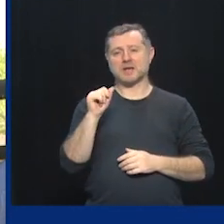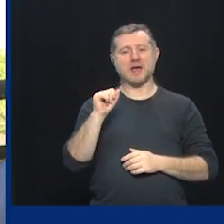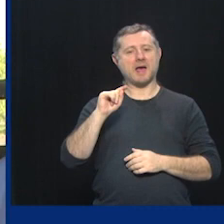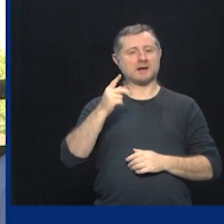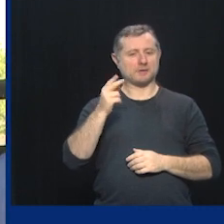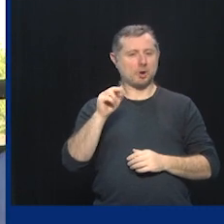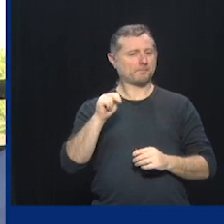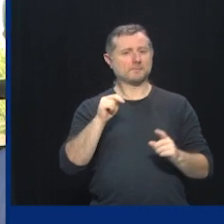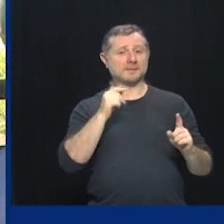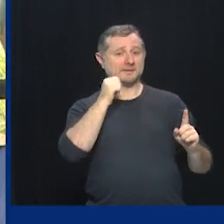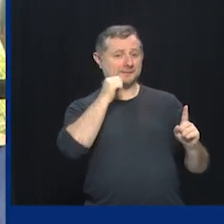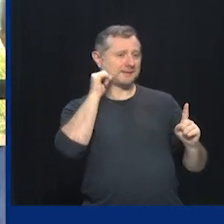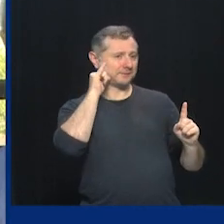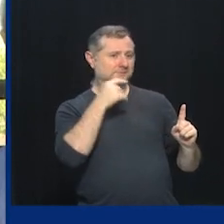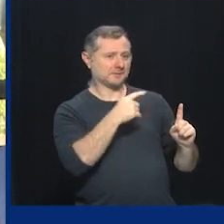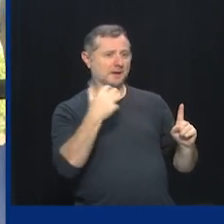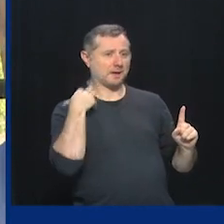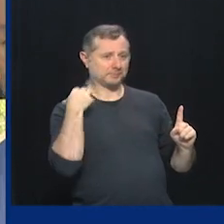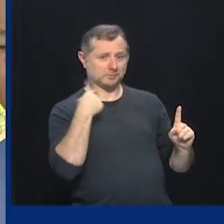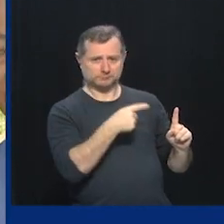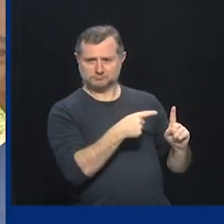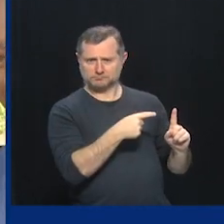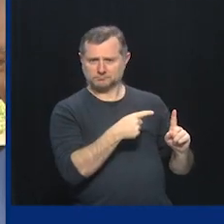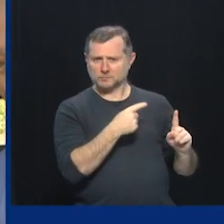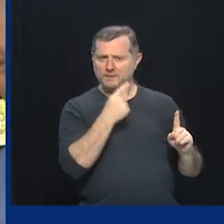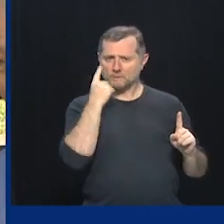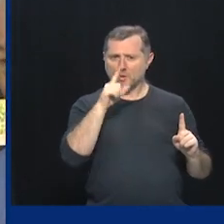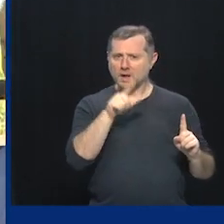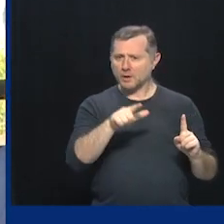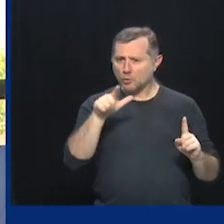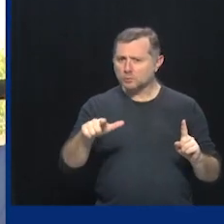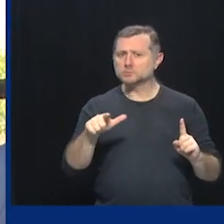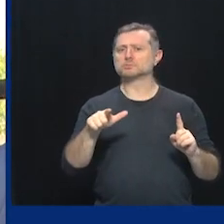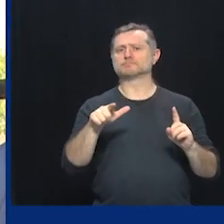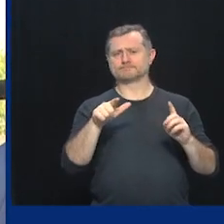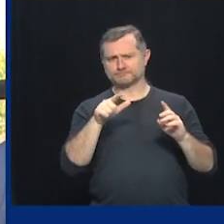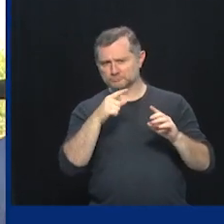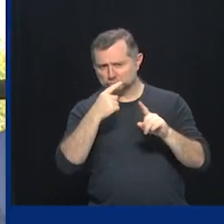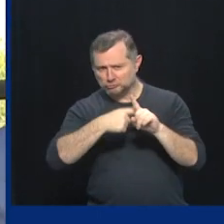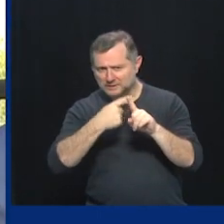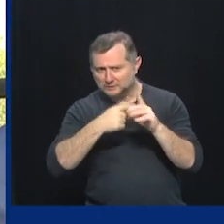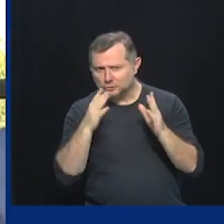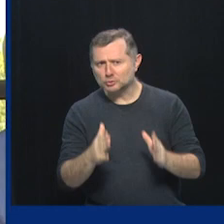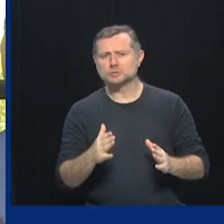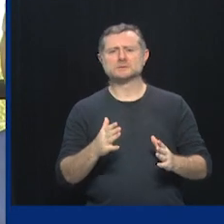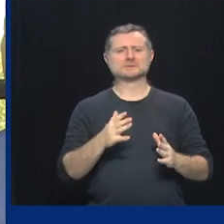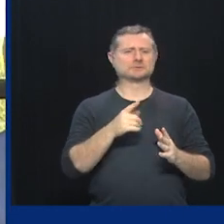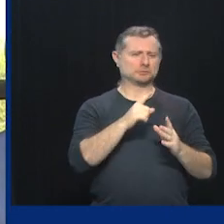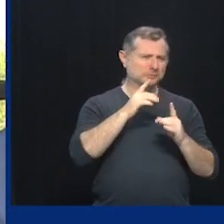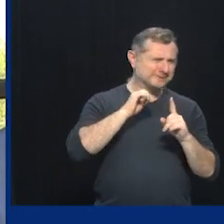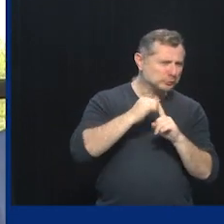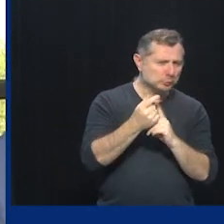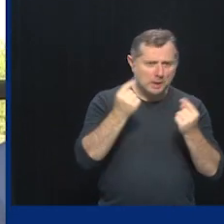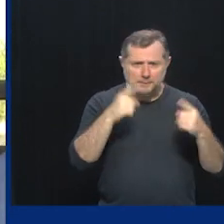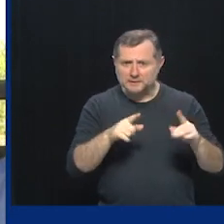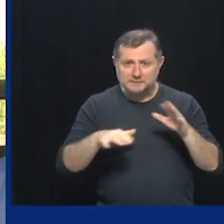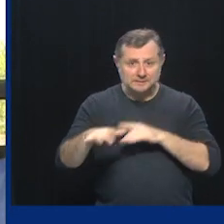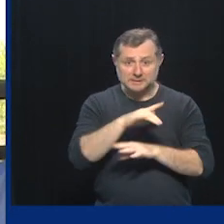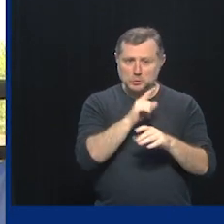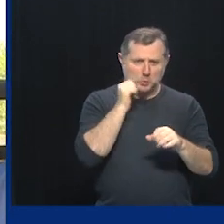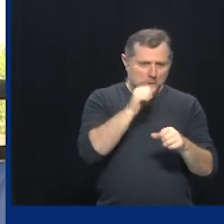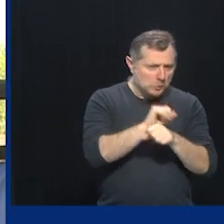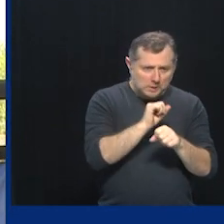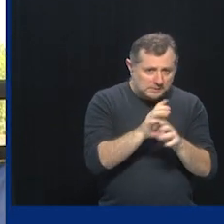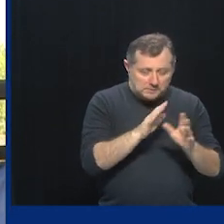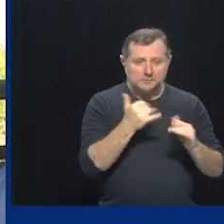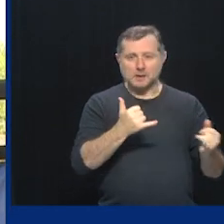on relief for our renters and landlords, and had to come down immediately to be able to address another crisis